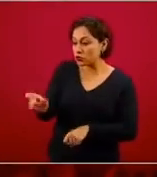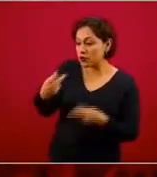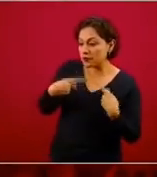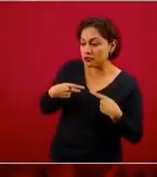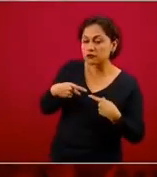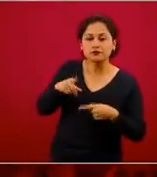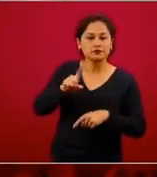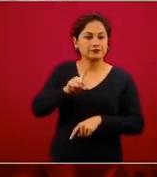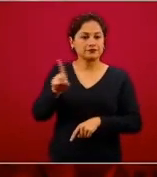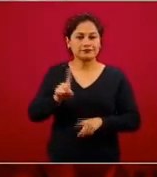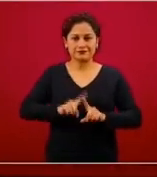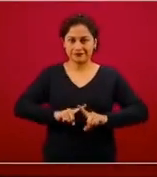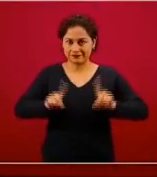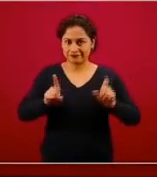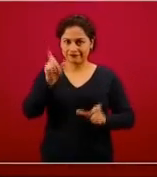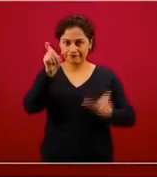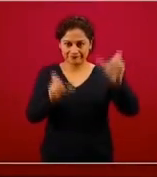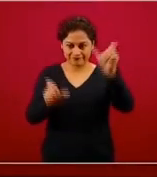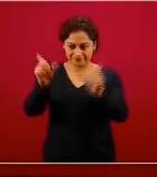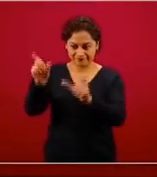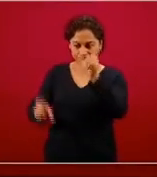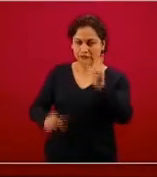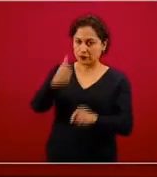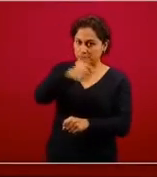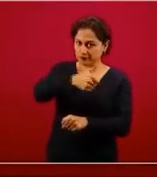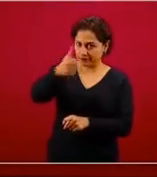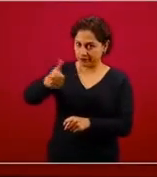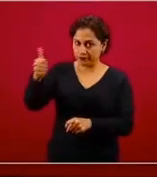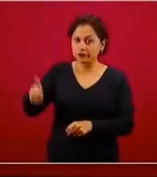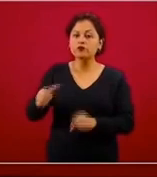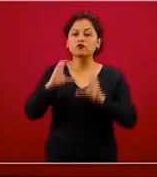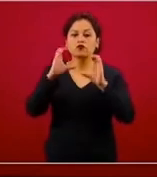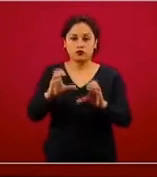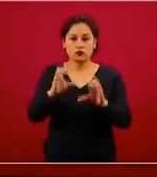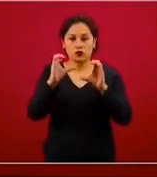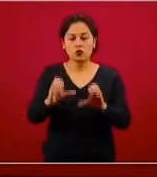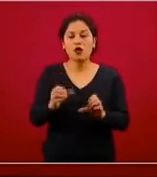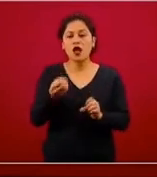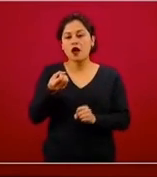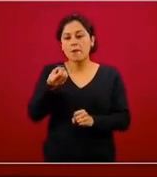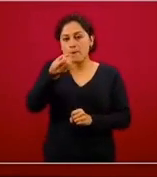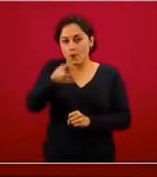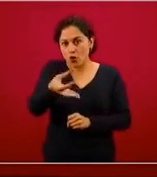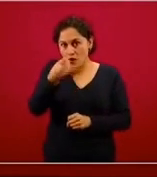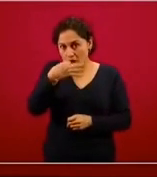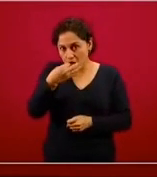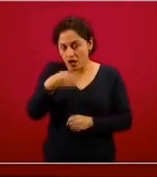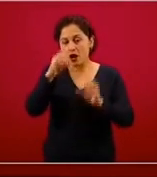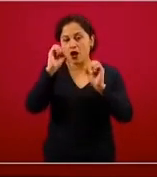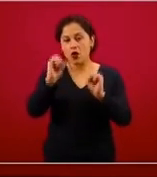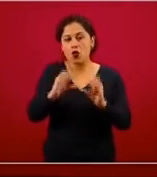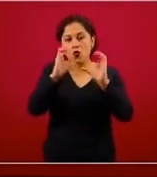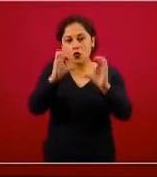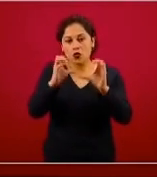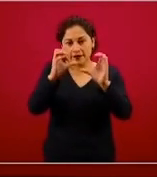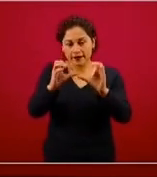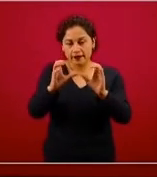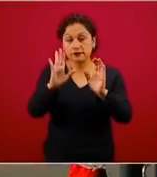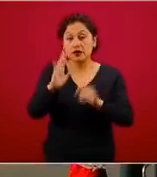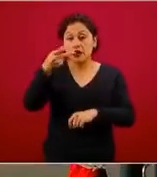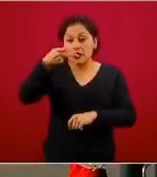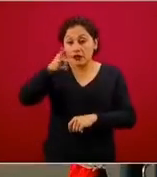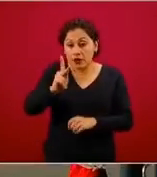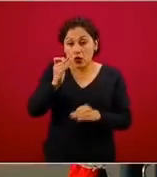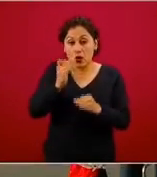But mainly, and in 80 to 90% of problems that aren't related to other diseases, it's in